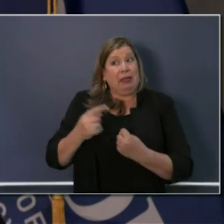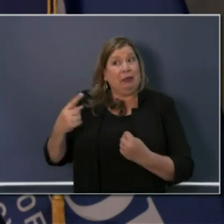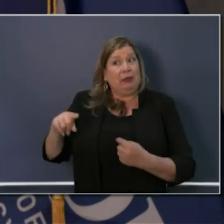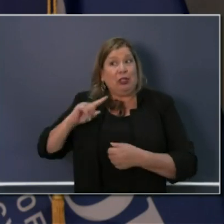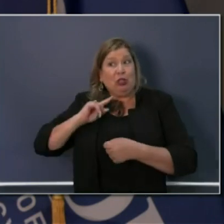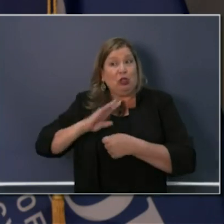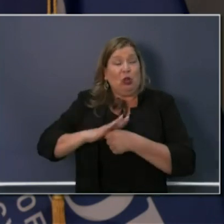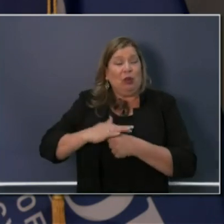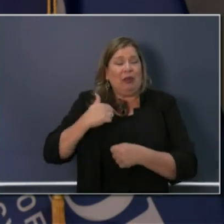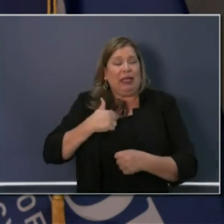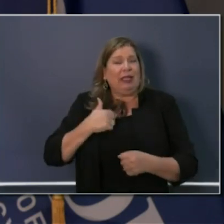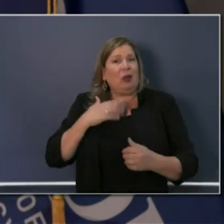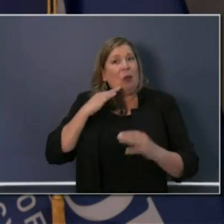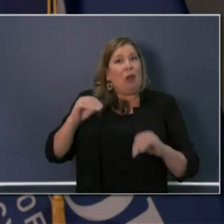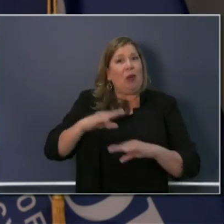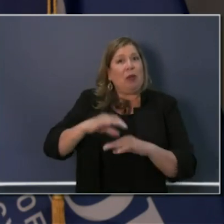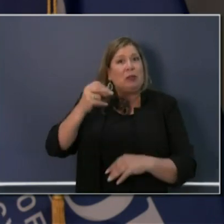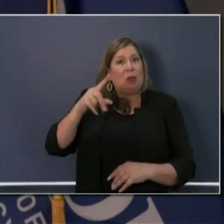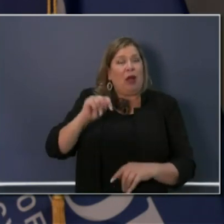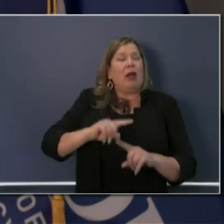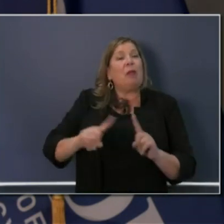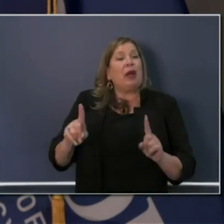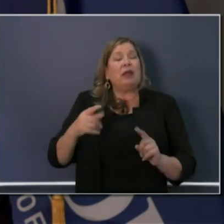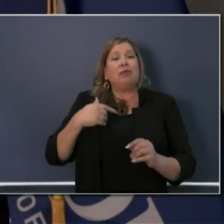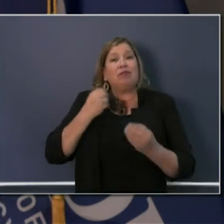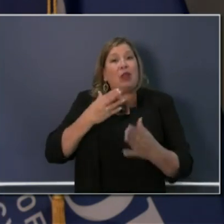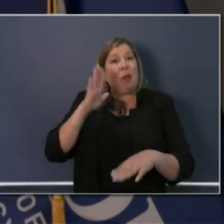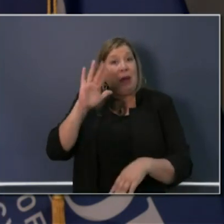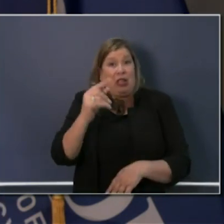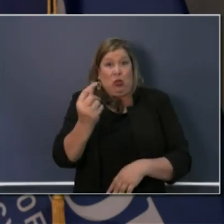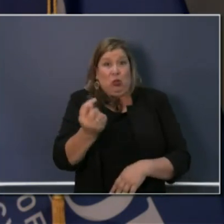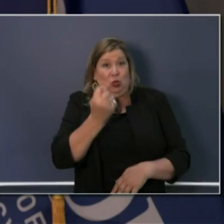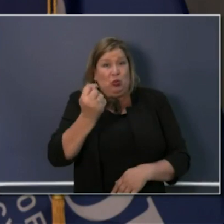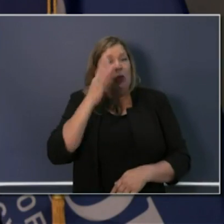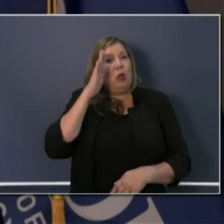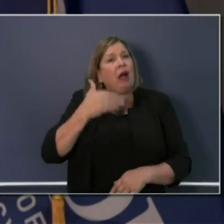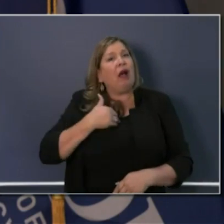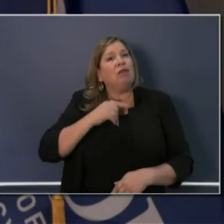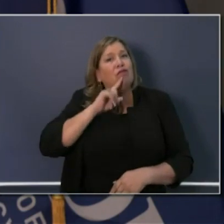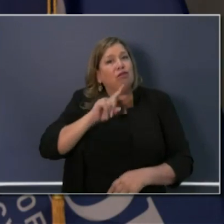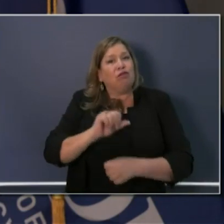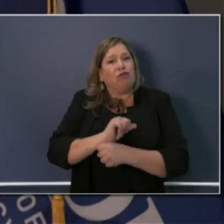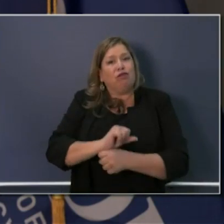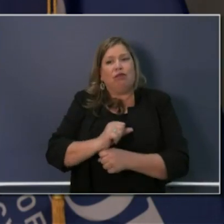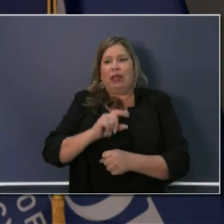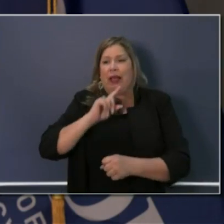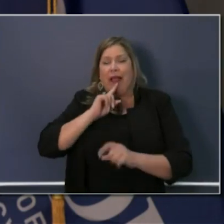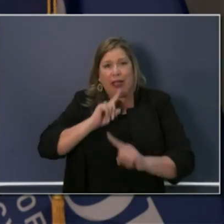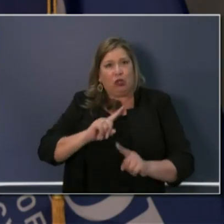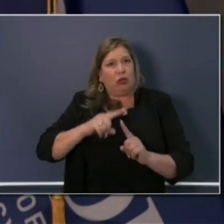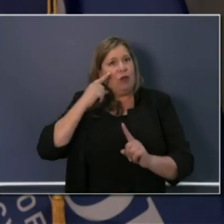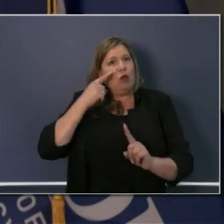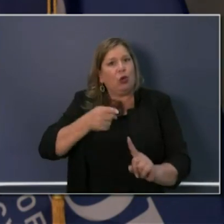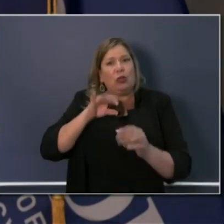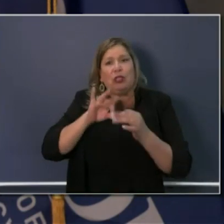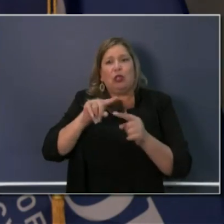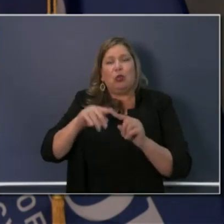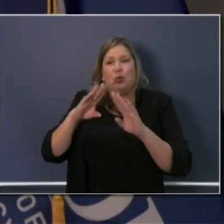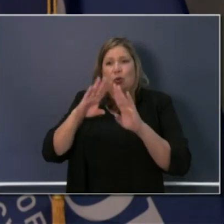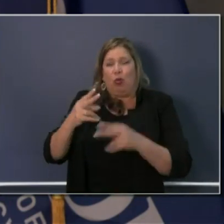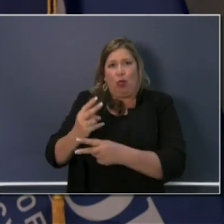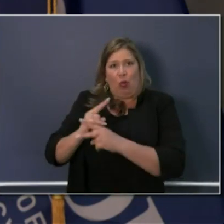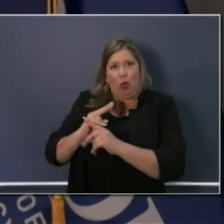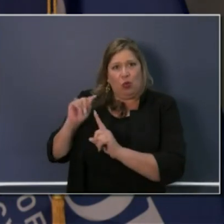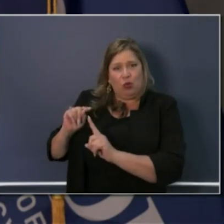is going to put them on the spot, by Tuesday to have a very substantive answer for you. But it also goes to your specific question